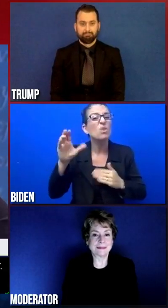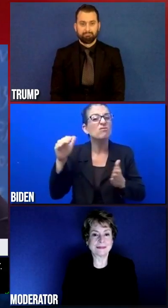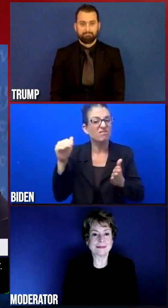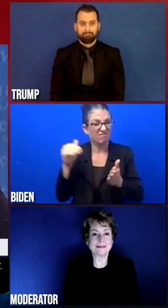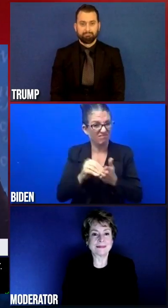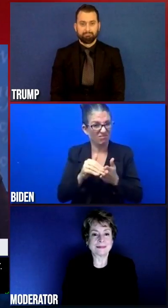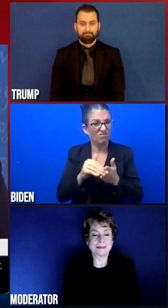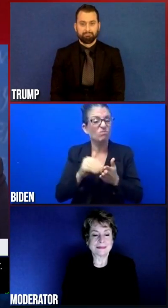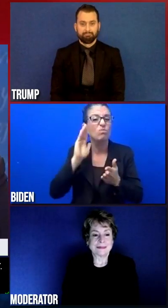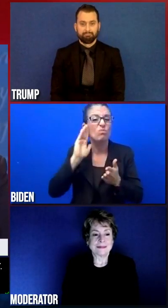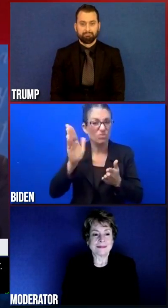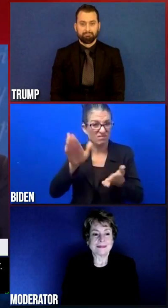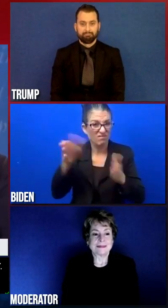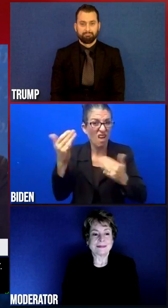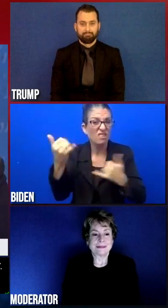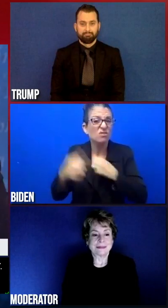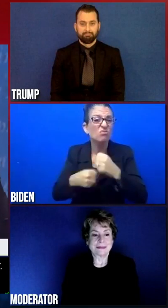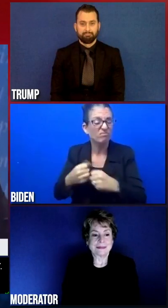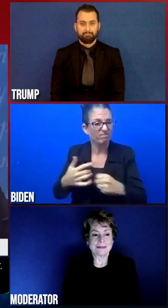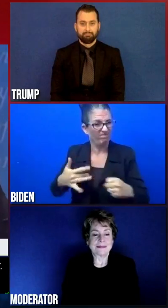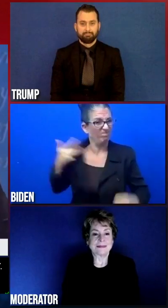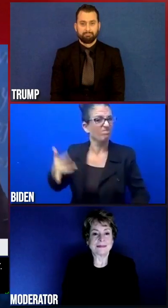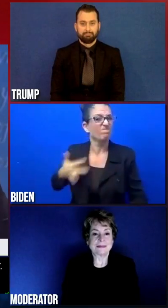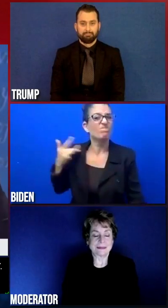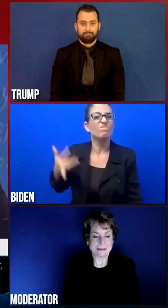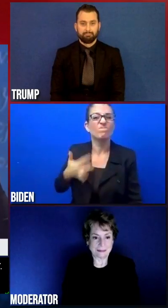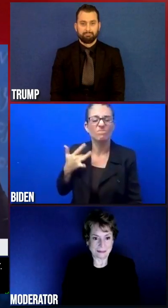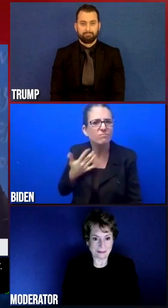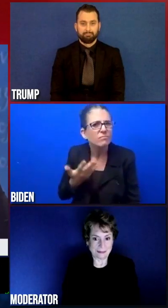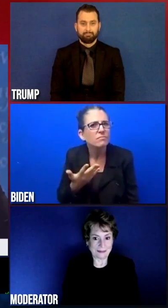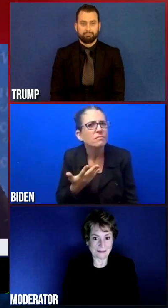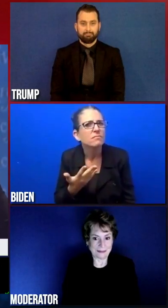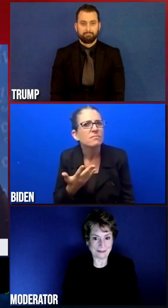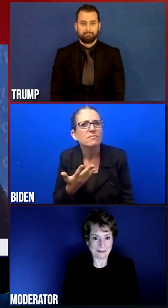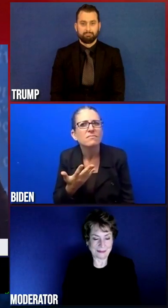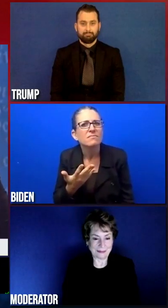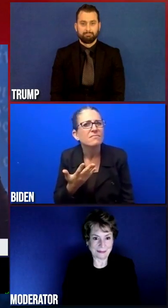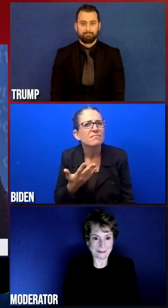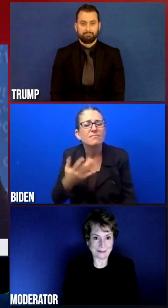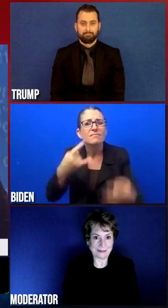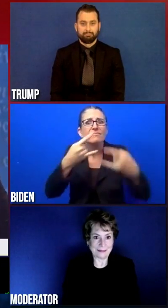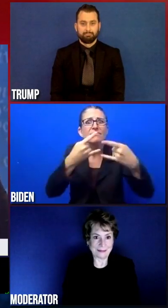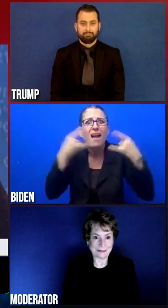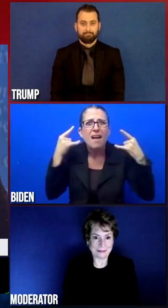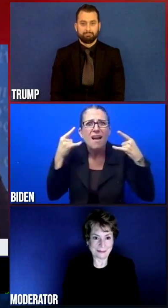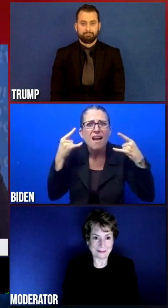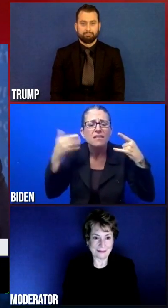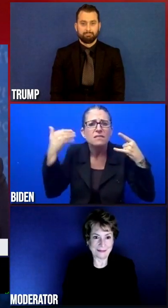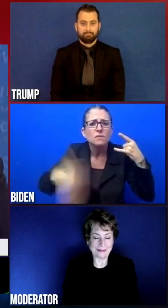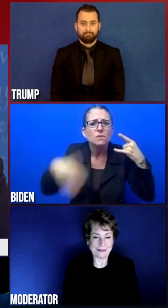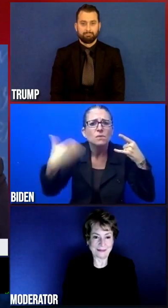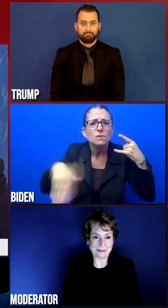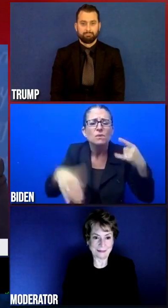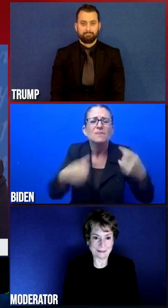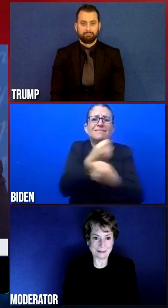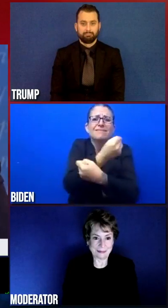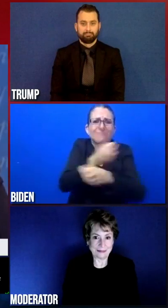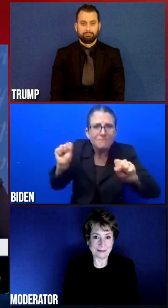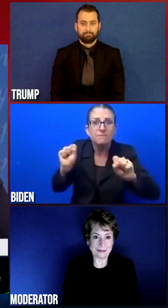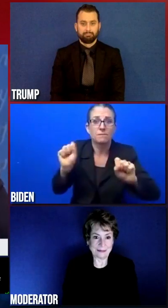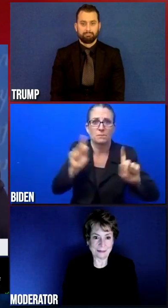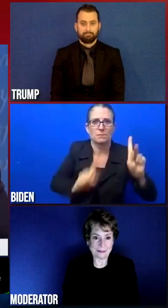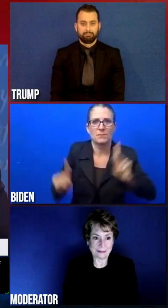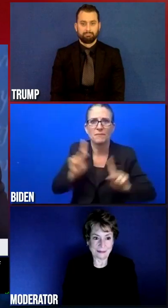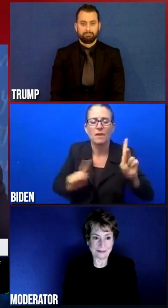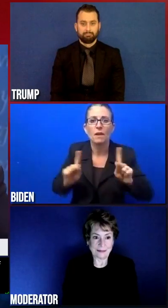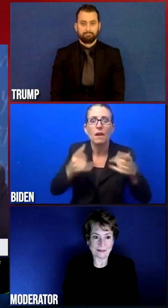mask, we can save half those numbers. Just a mask. And by the way, in terms of the whole notion of a vaccine, we're